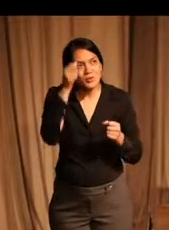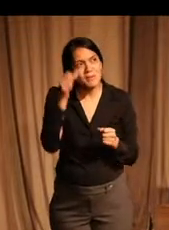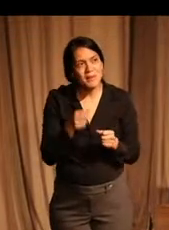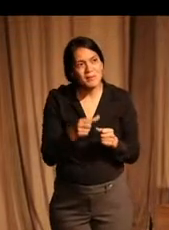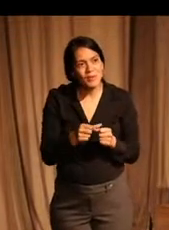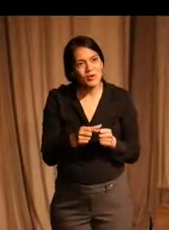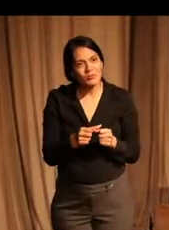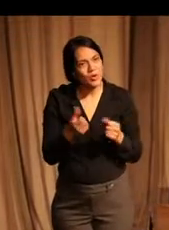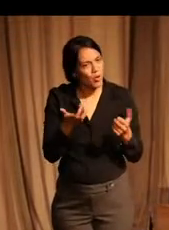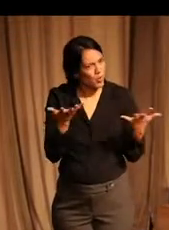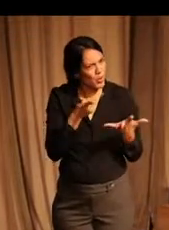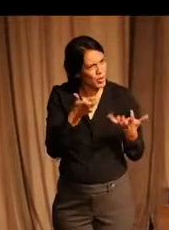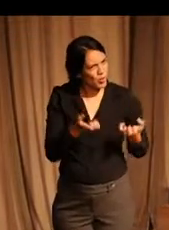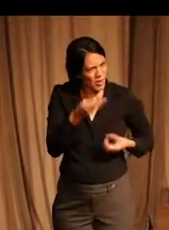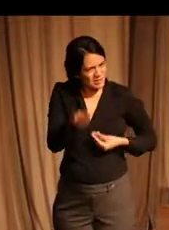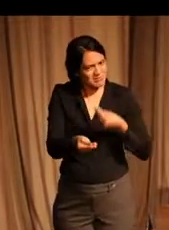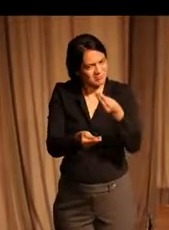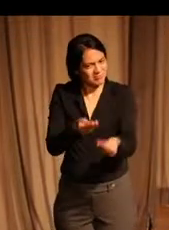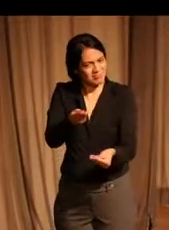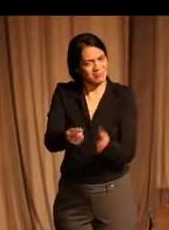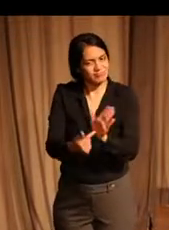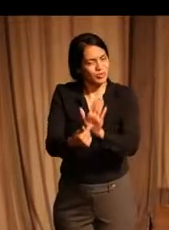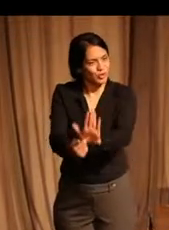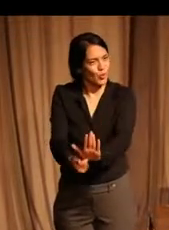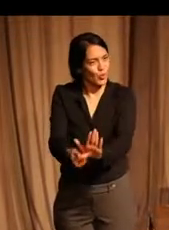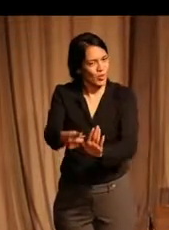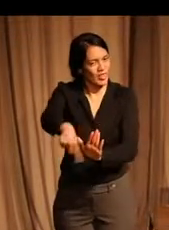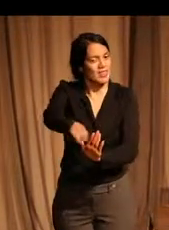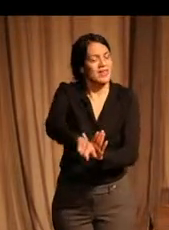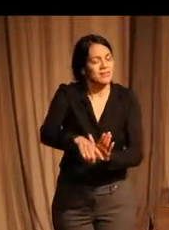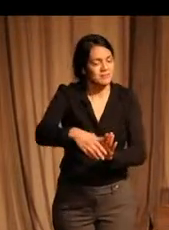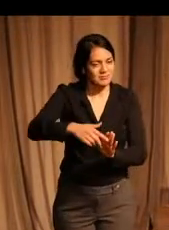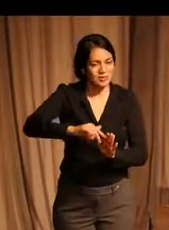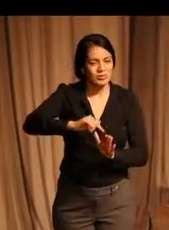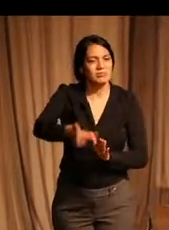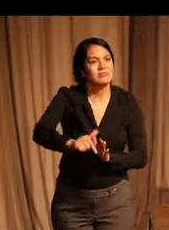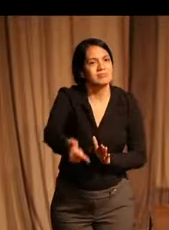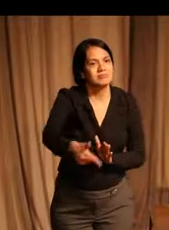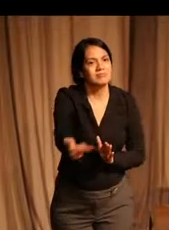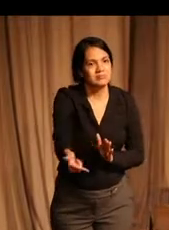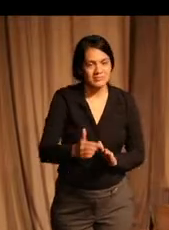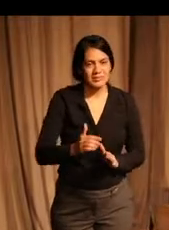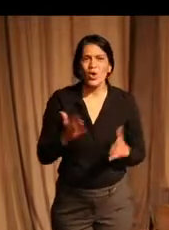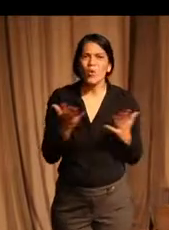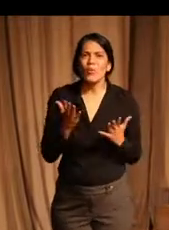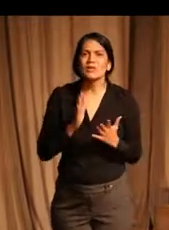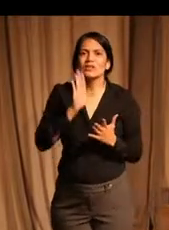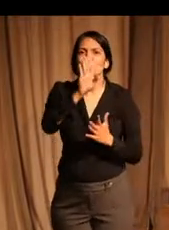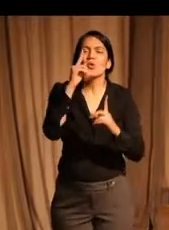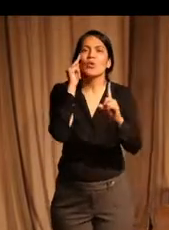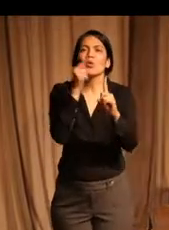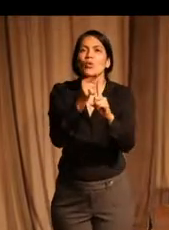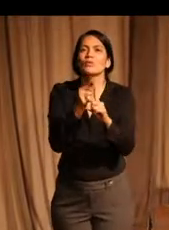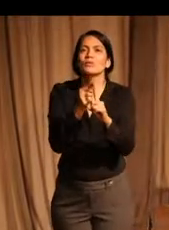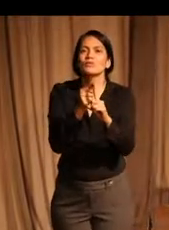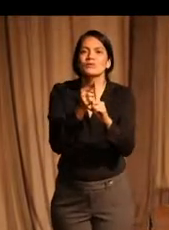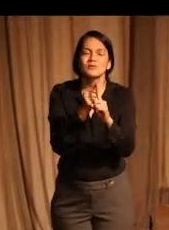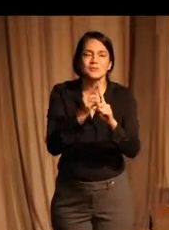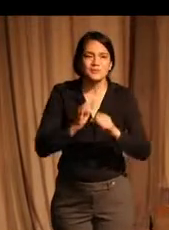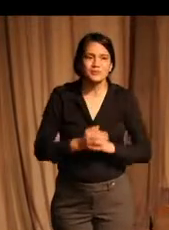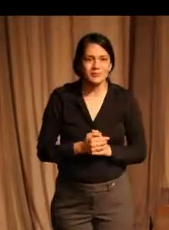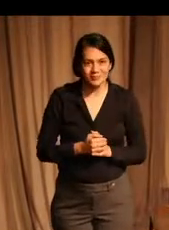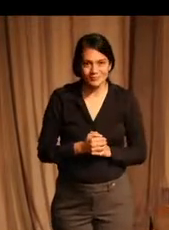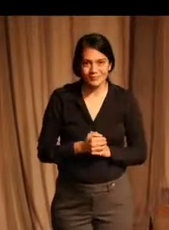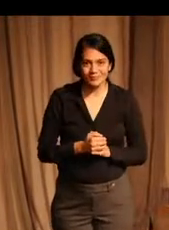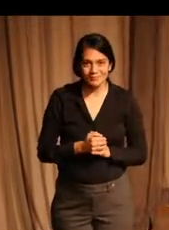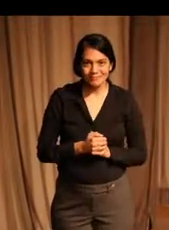how are we going to curate and caretake our voices so that they continue, so that we continue? But I really think, in just a